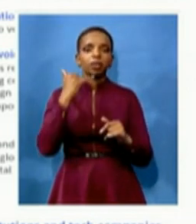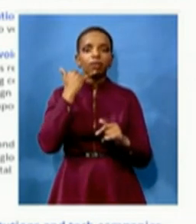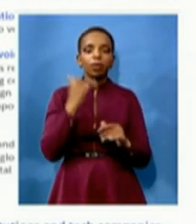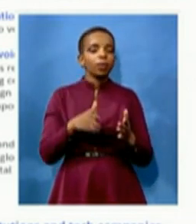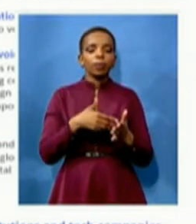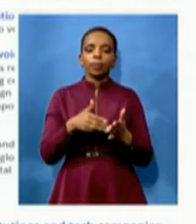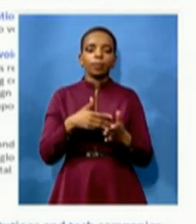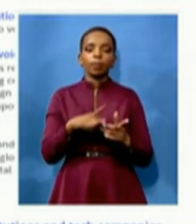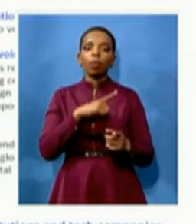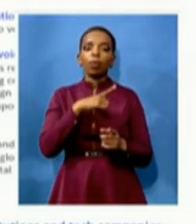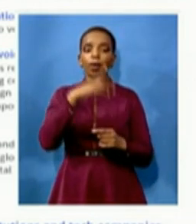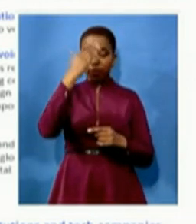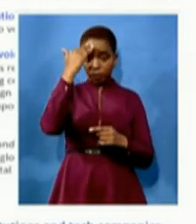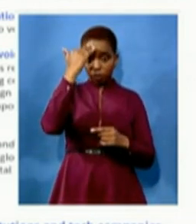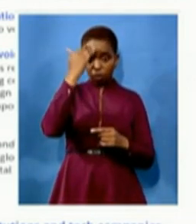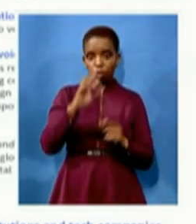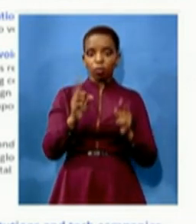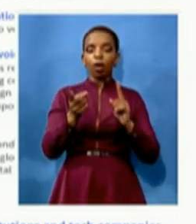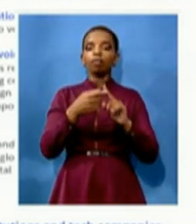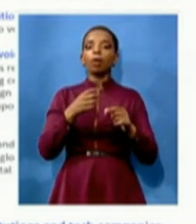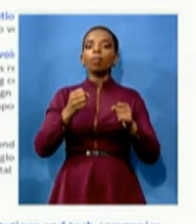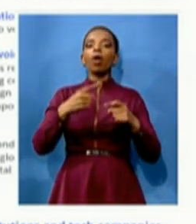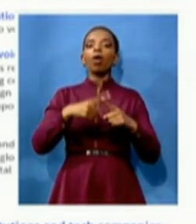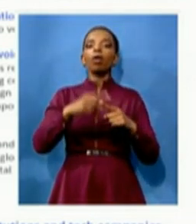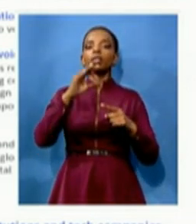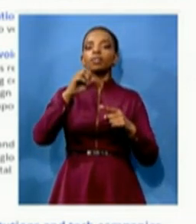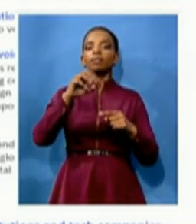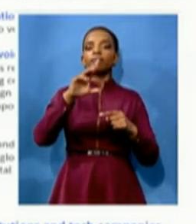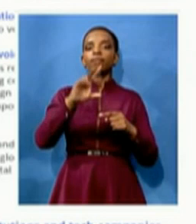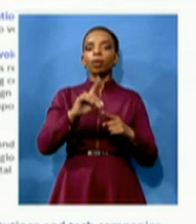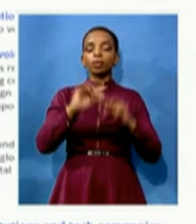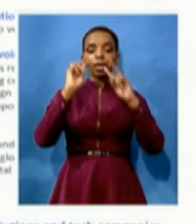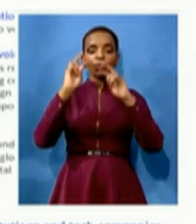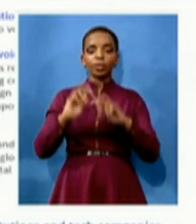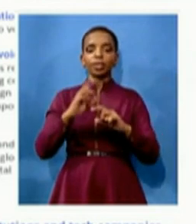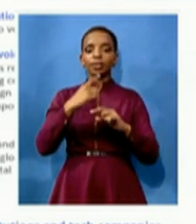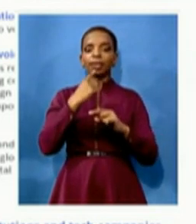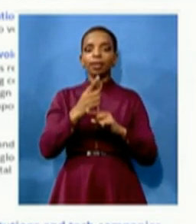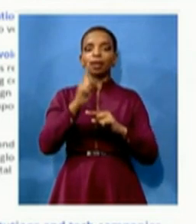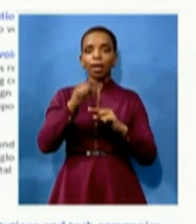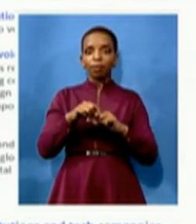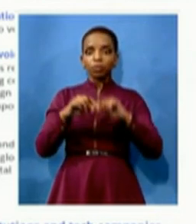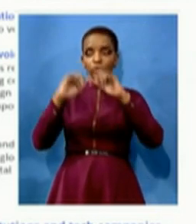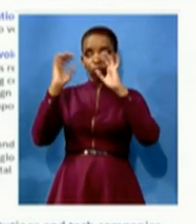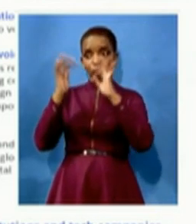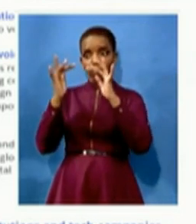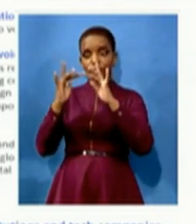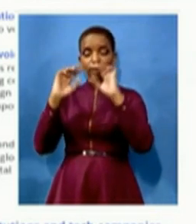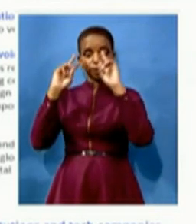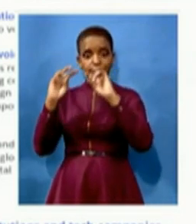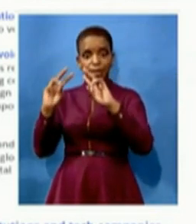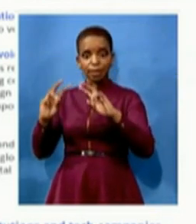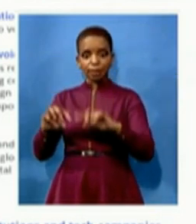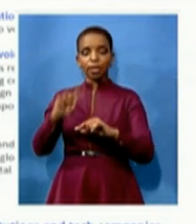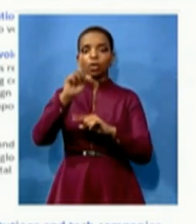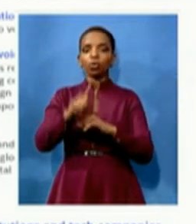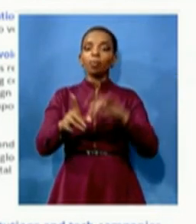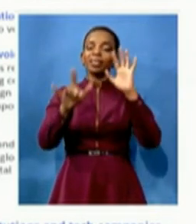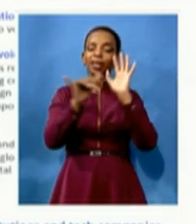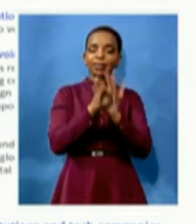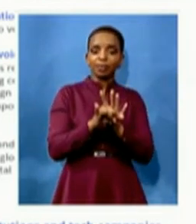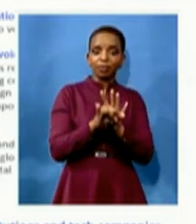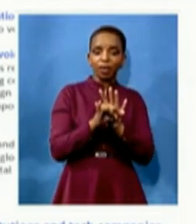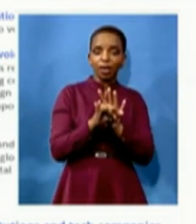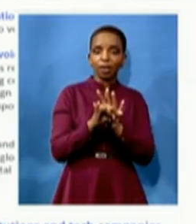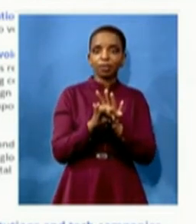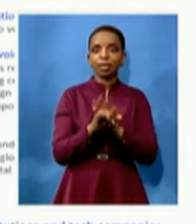order for contact tracing to be an efficient policy measure, you need to identify 60% of the contacts of at least